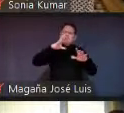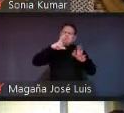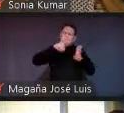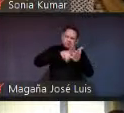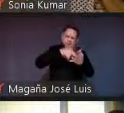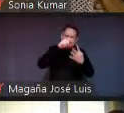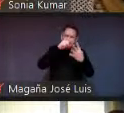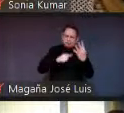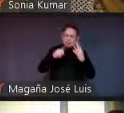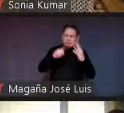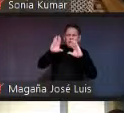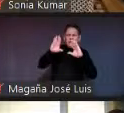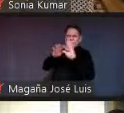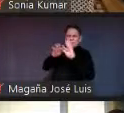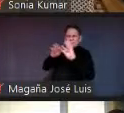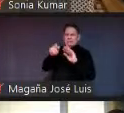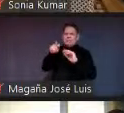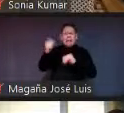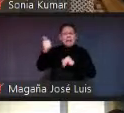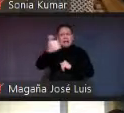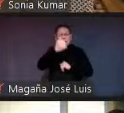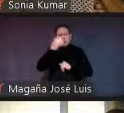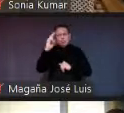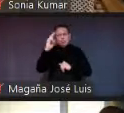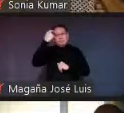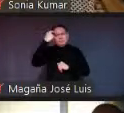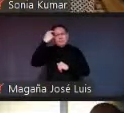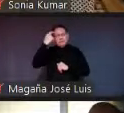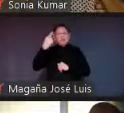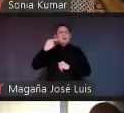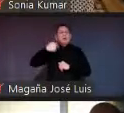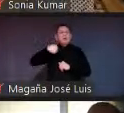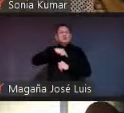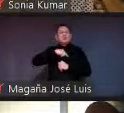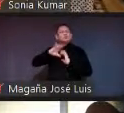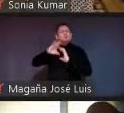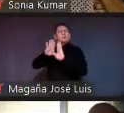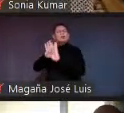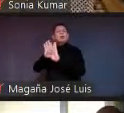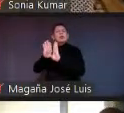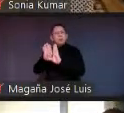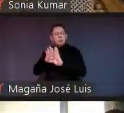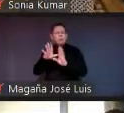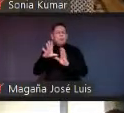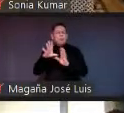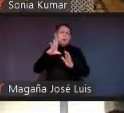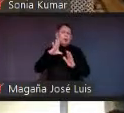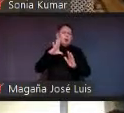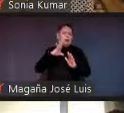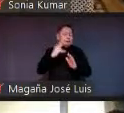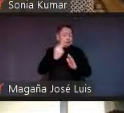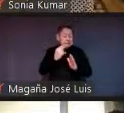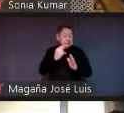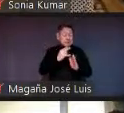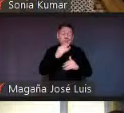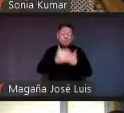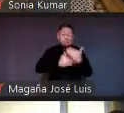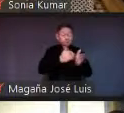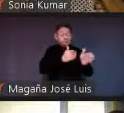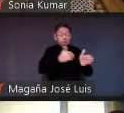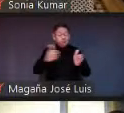more detail in a second, and align that with frequent, programmatic, and meaningful assessments.